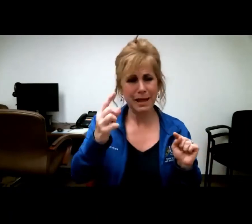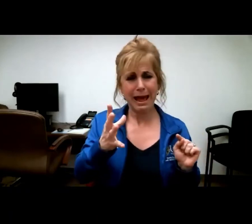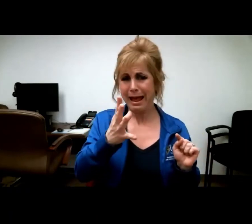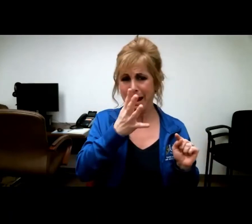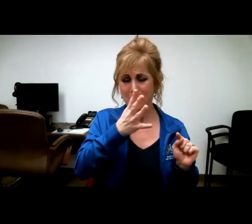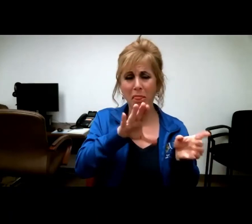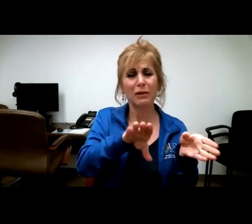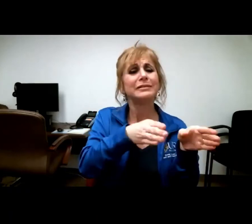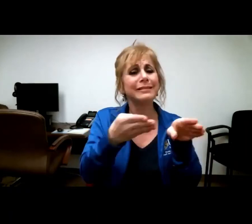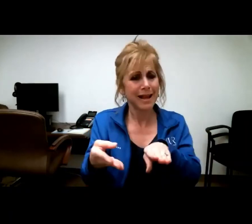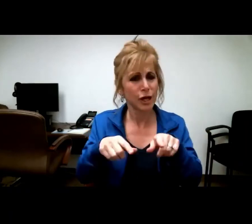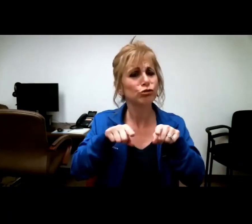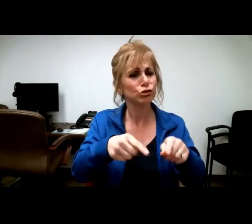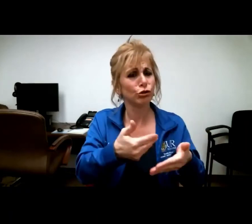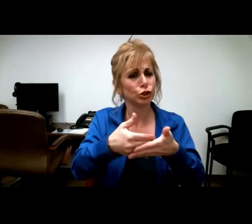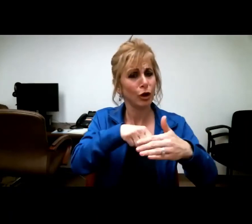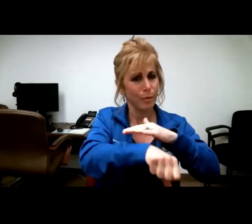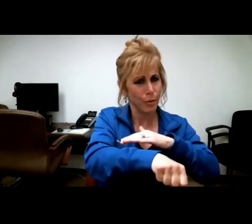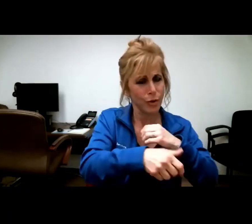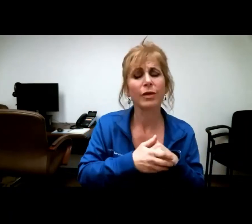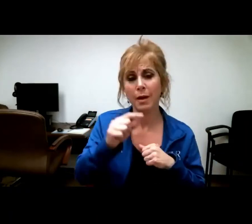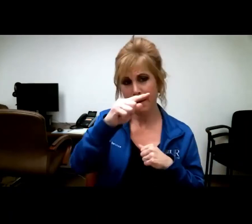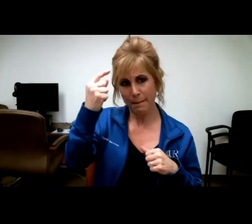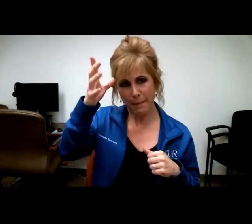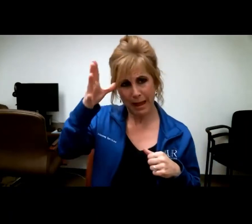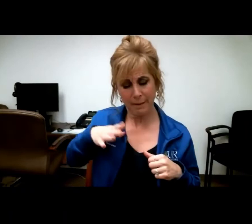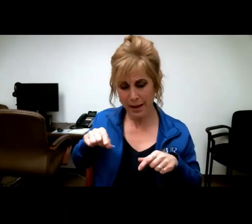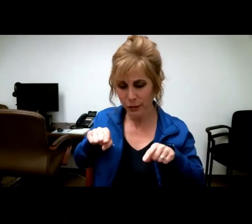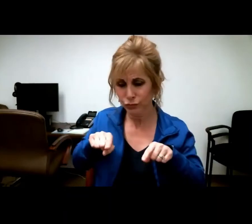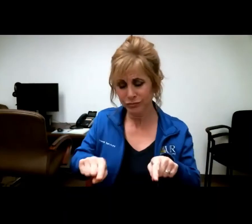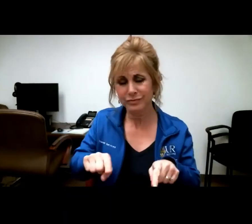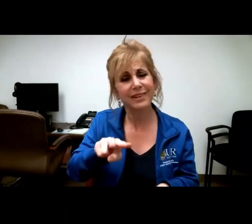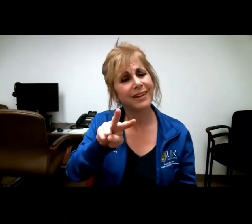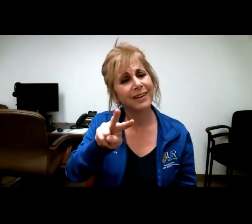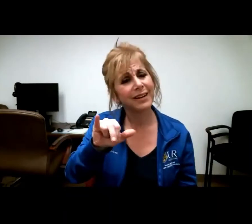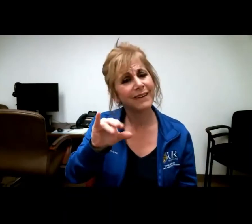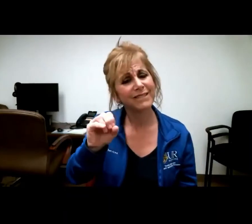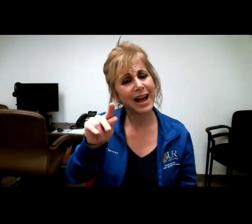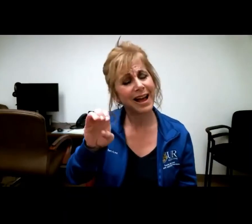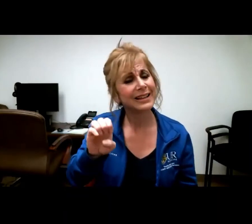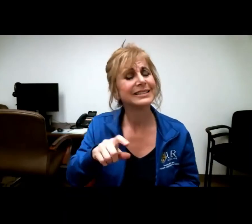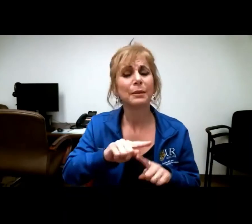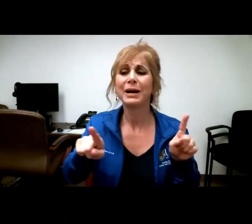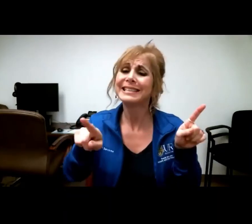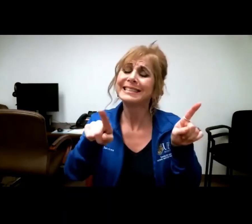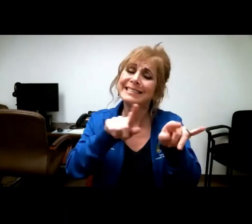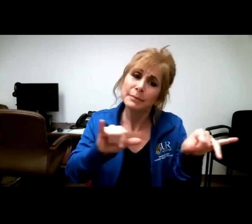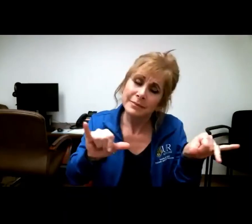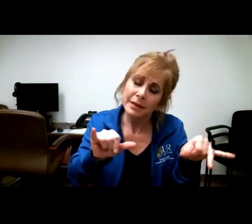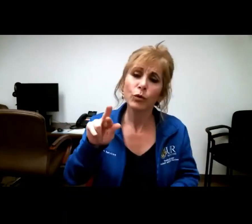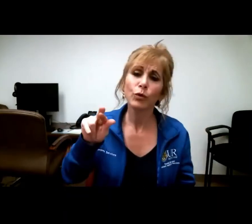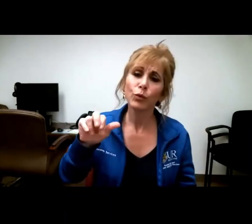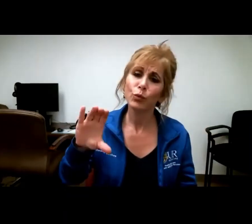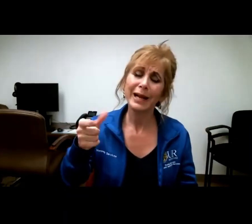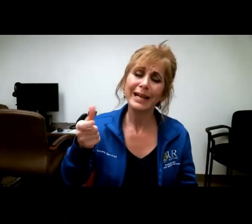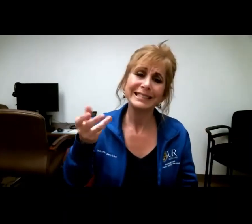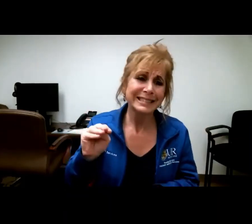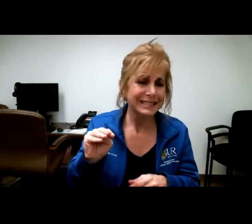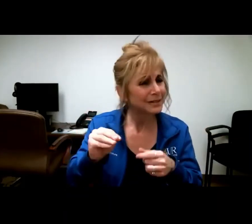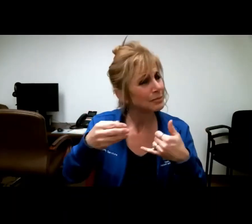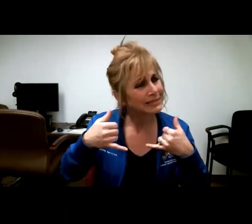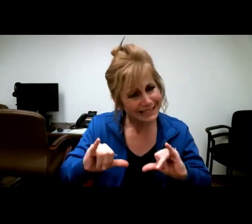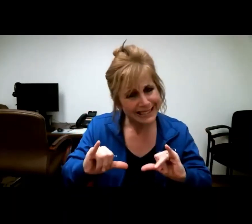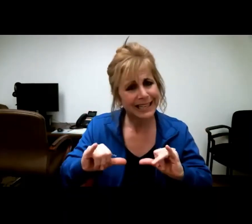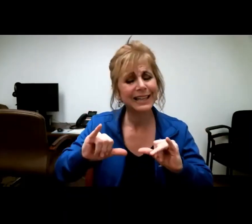And yes, it is certainly behind the high incidence of cancer. The report shows how biased